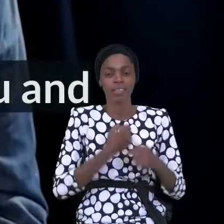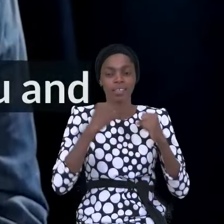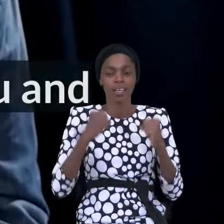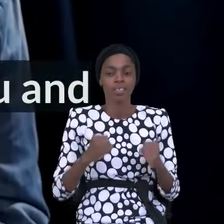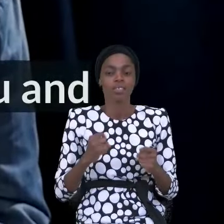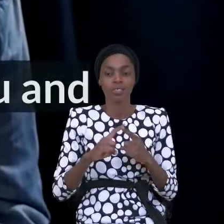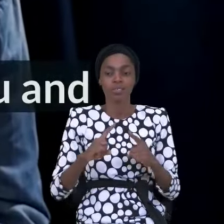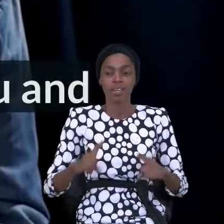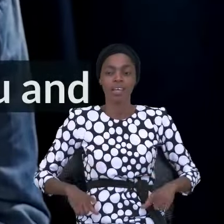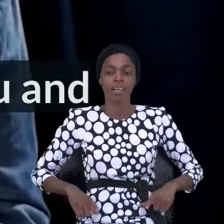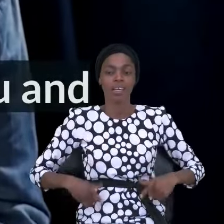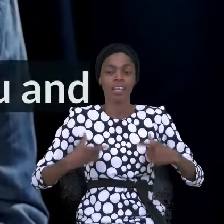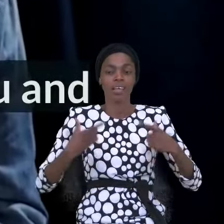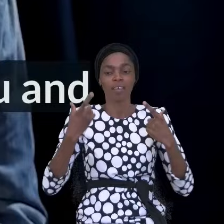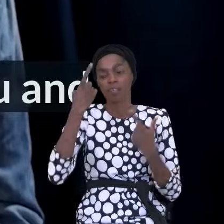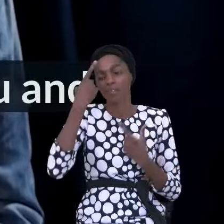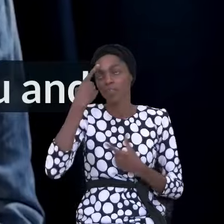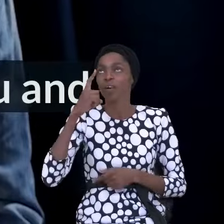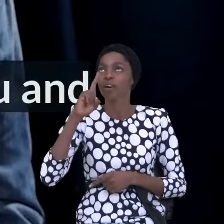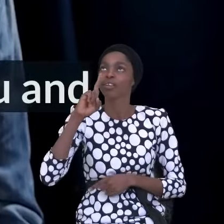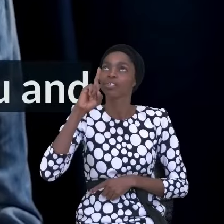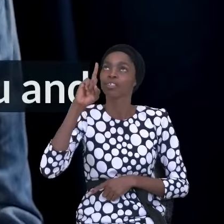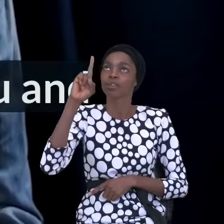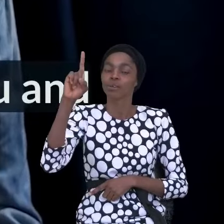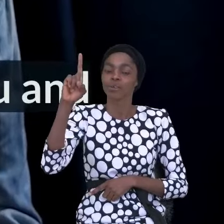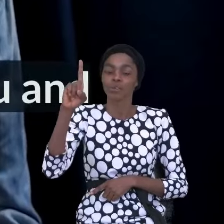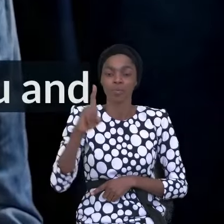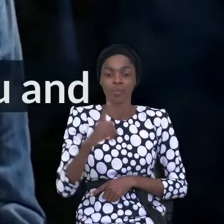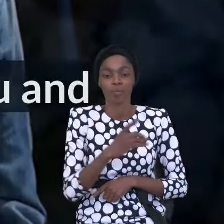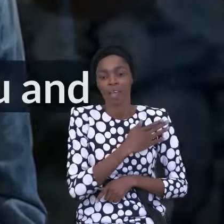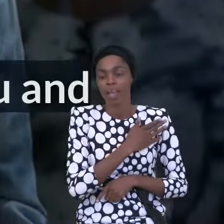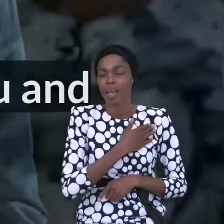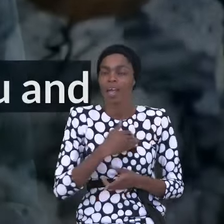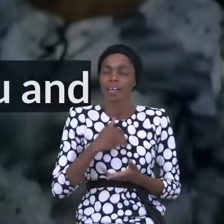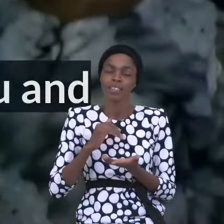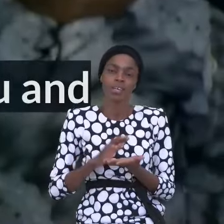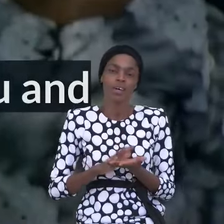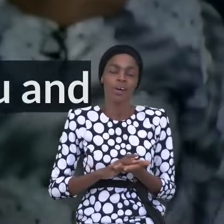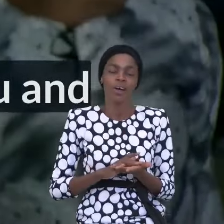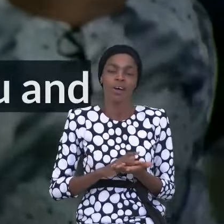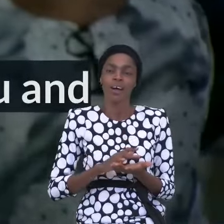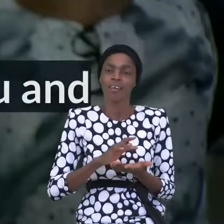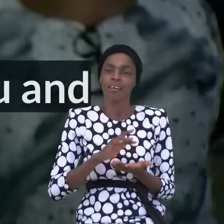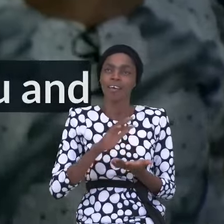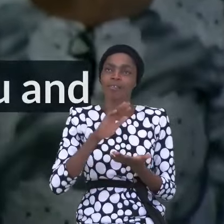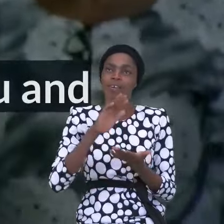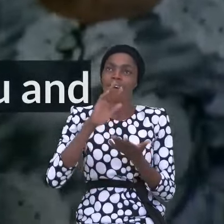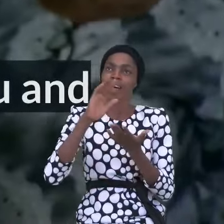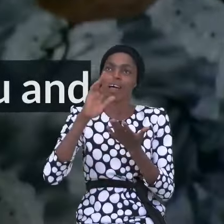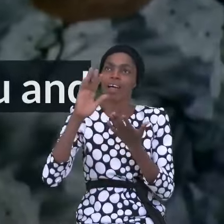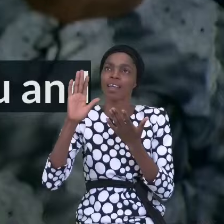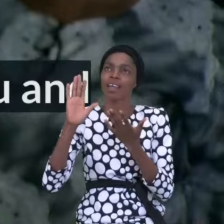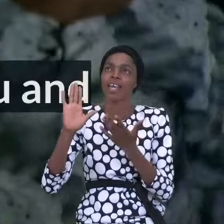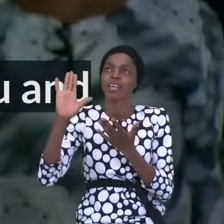strength to live for you and